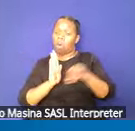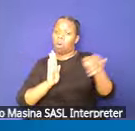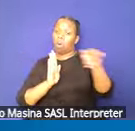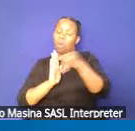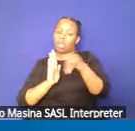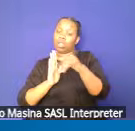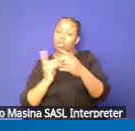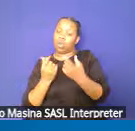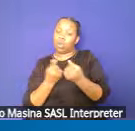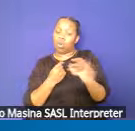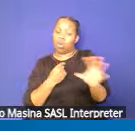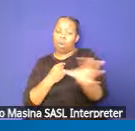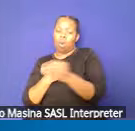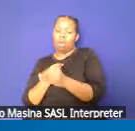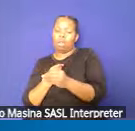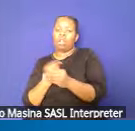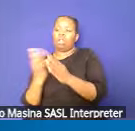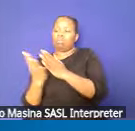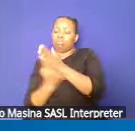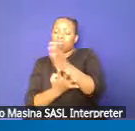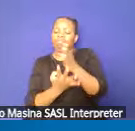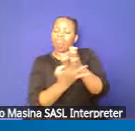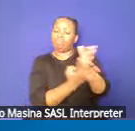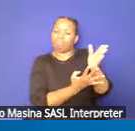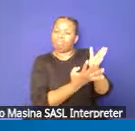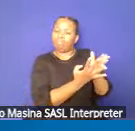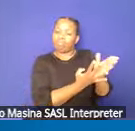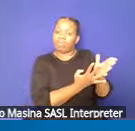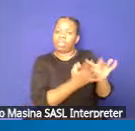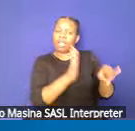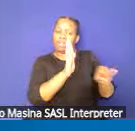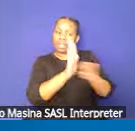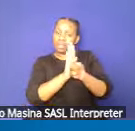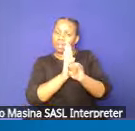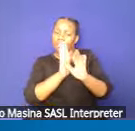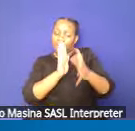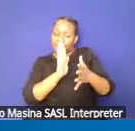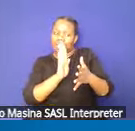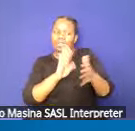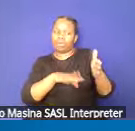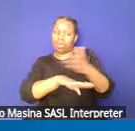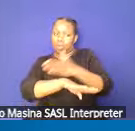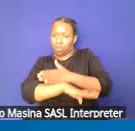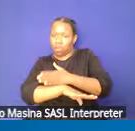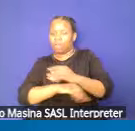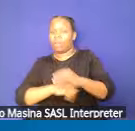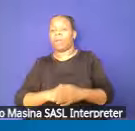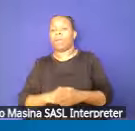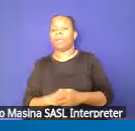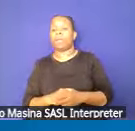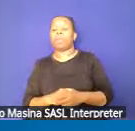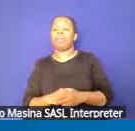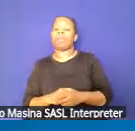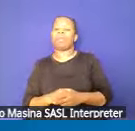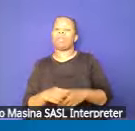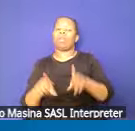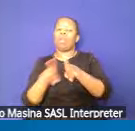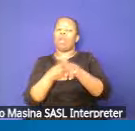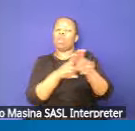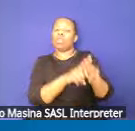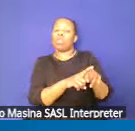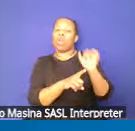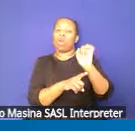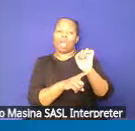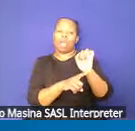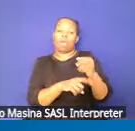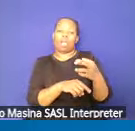to all the categories that I've just identified earlier on. And one of the mandates is to